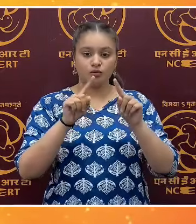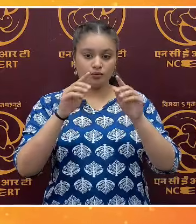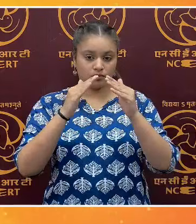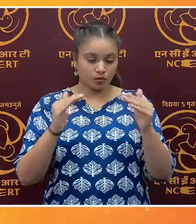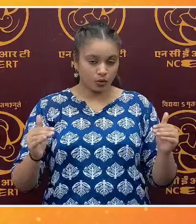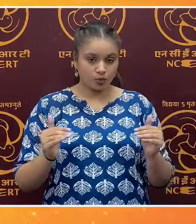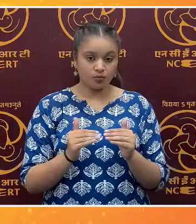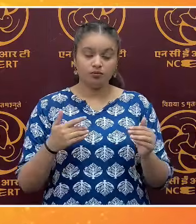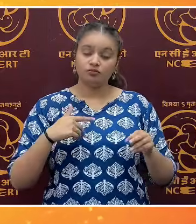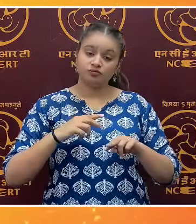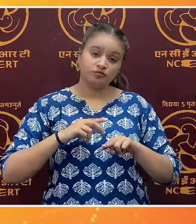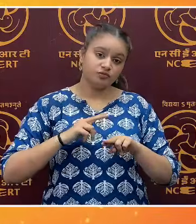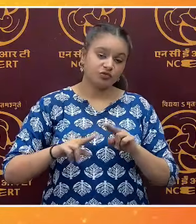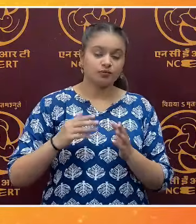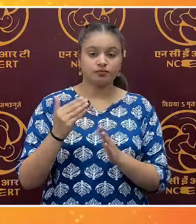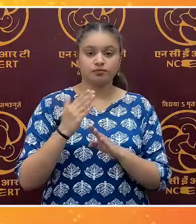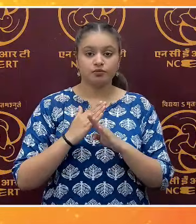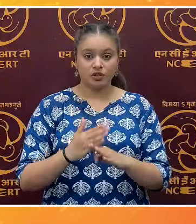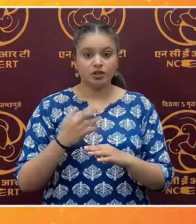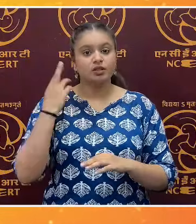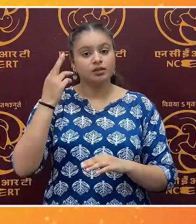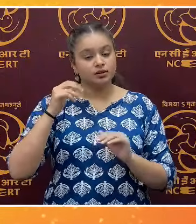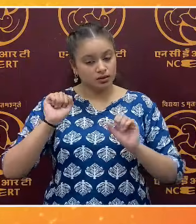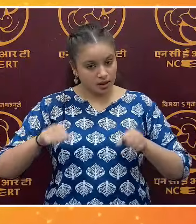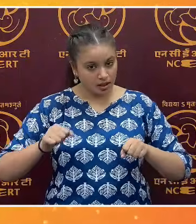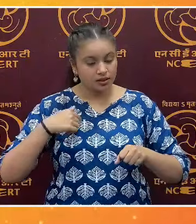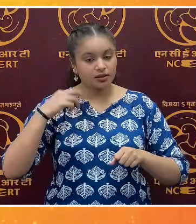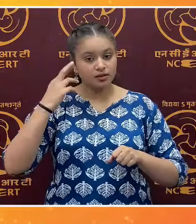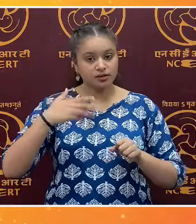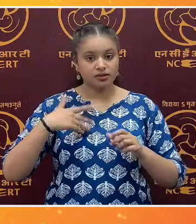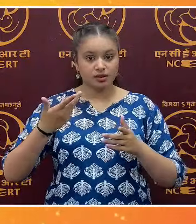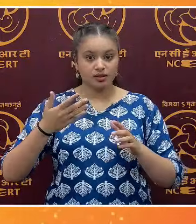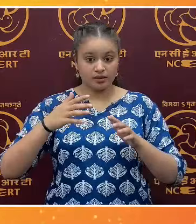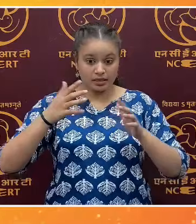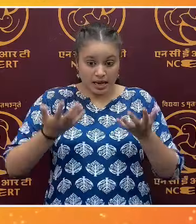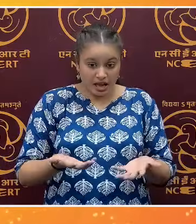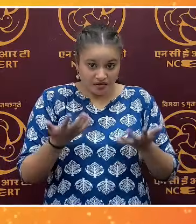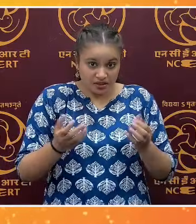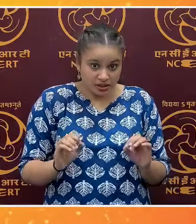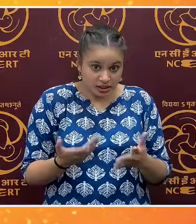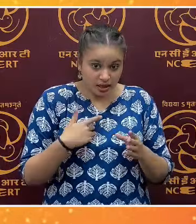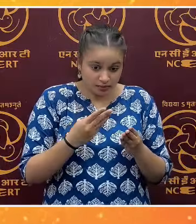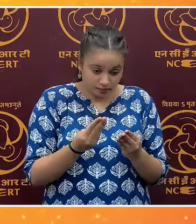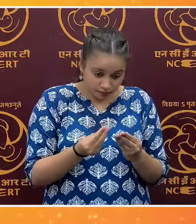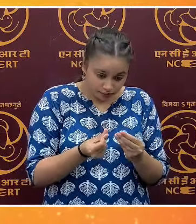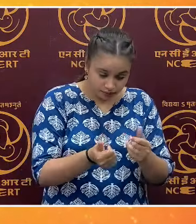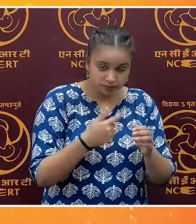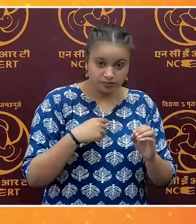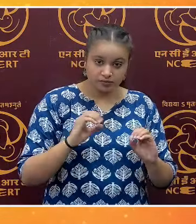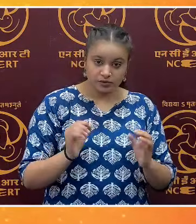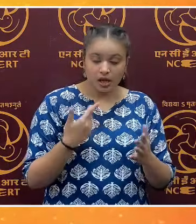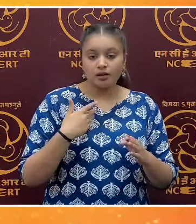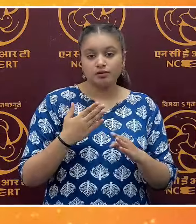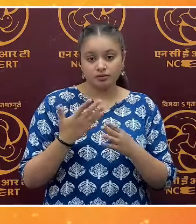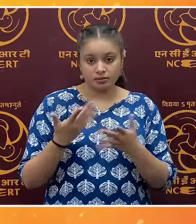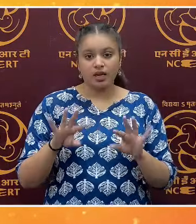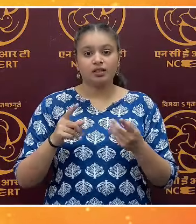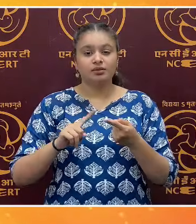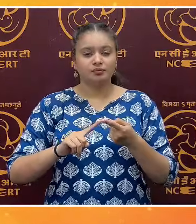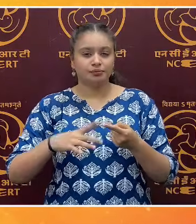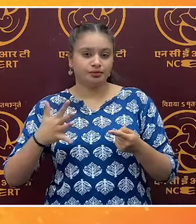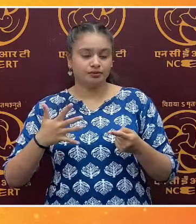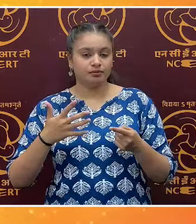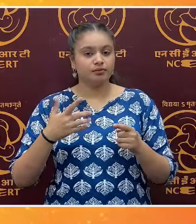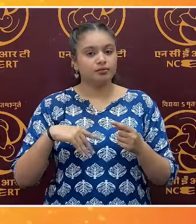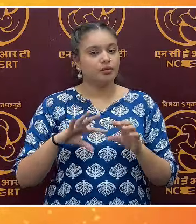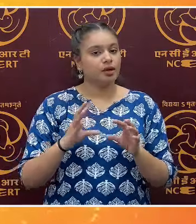circuit. Okay, so that's why it has a low melting point, because as soon as the load increases, it melts and prevents the short circuit, as we call short